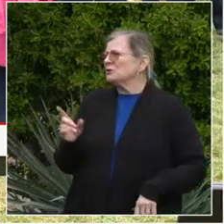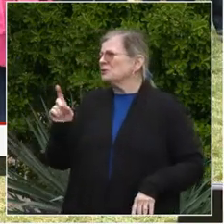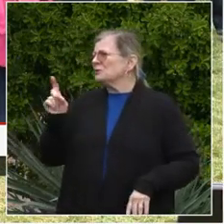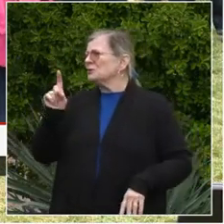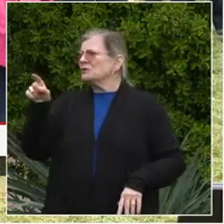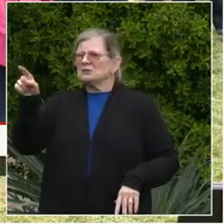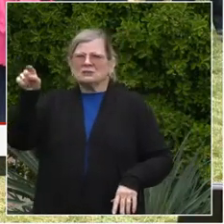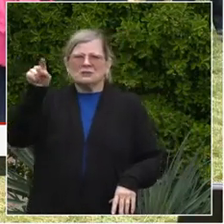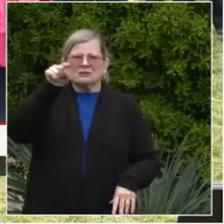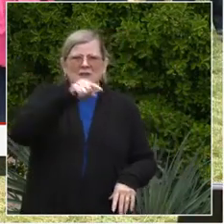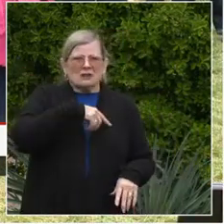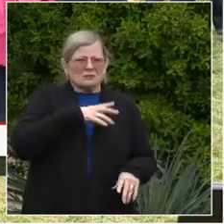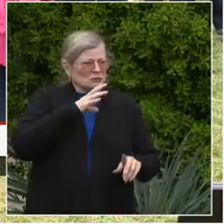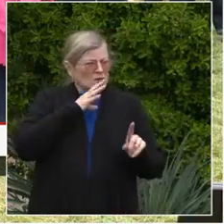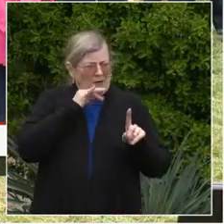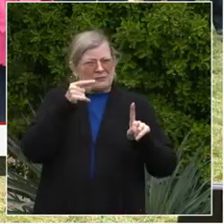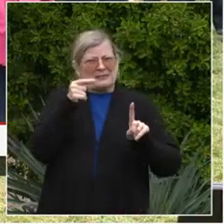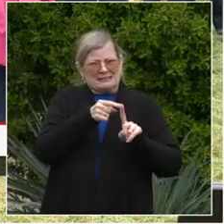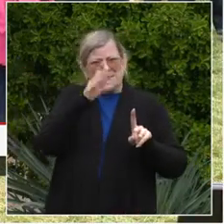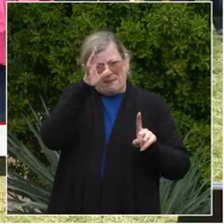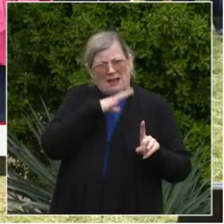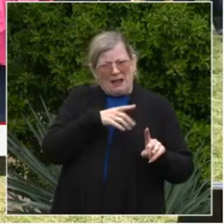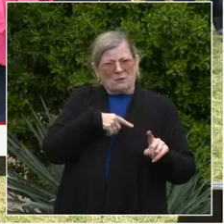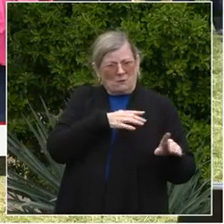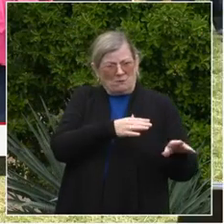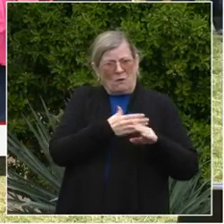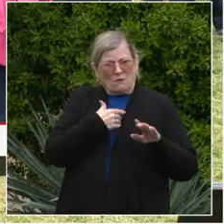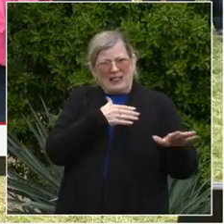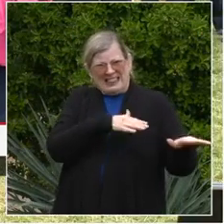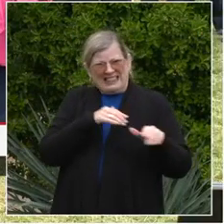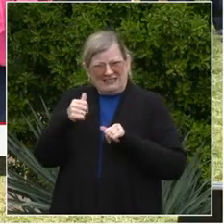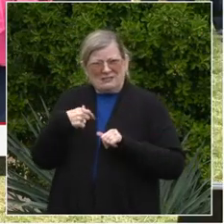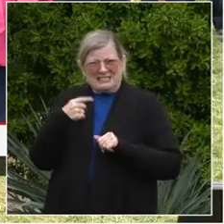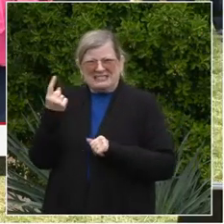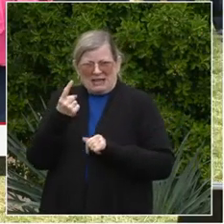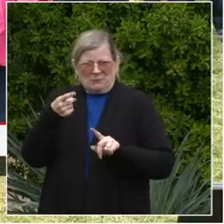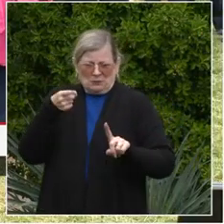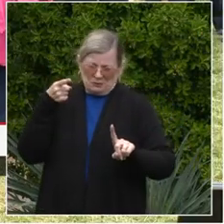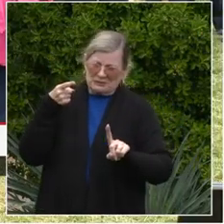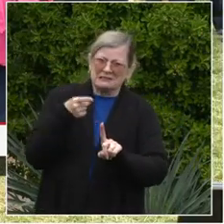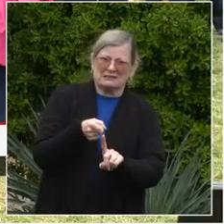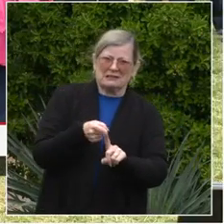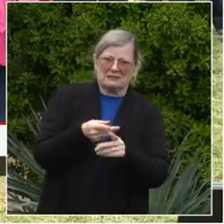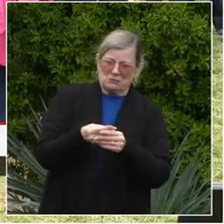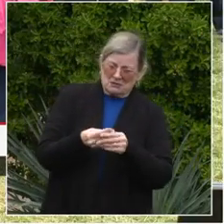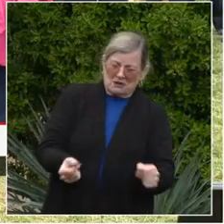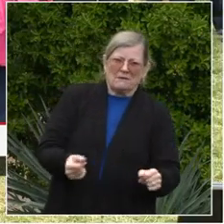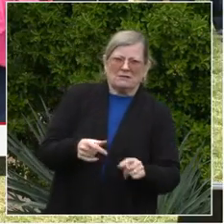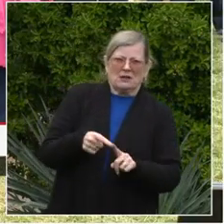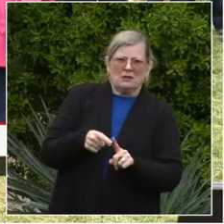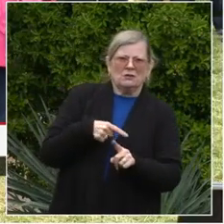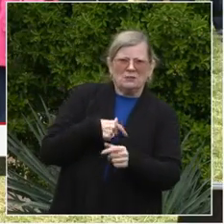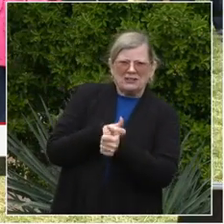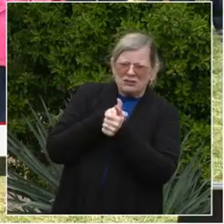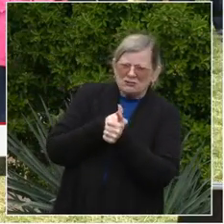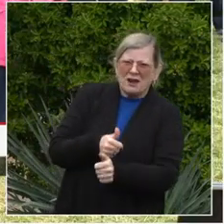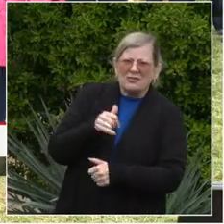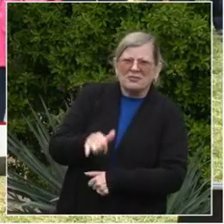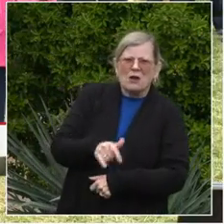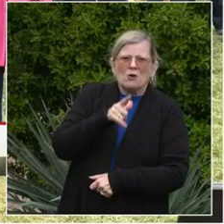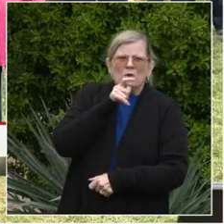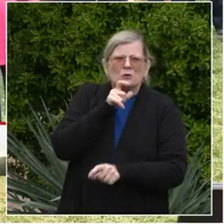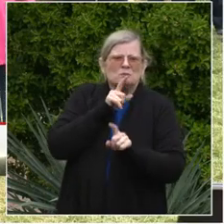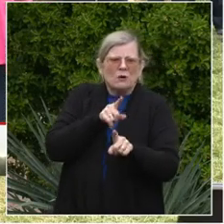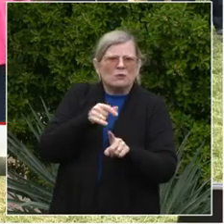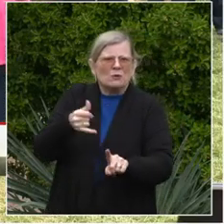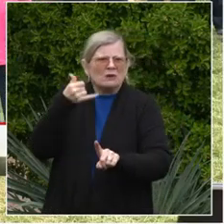talk to this gentleman here before we leave, because that's something that we need to get to the bottom of, and we can track that. We can track who responded to that call. You tell